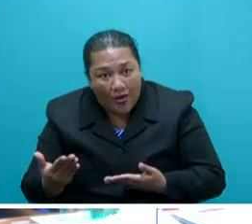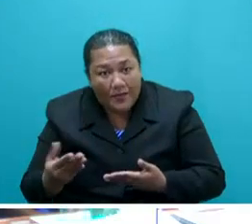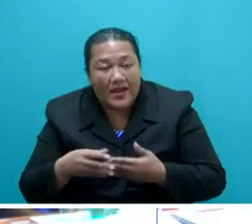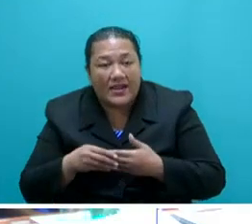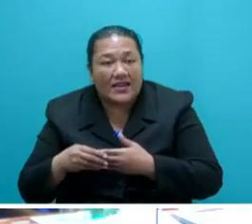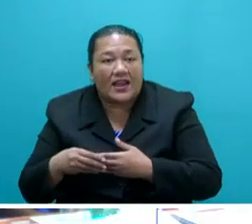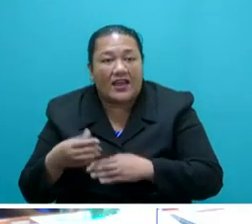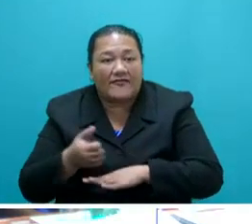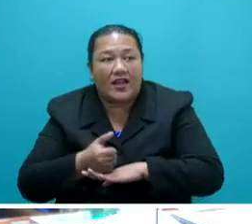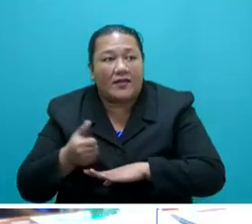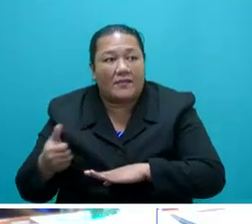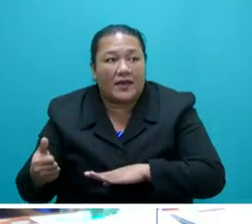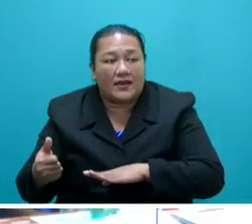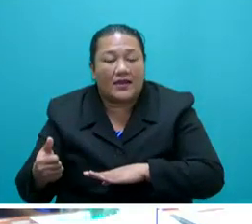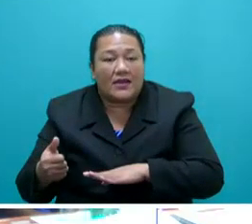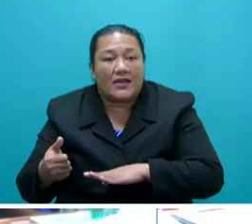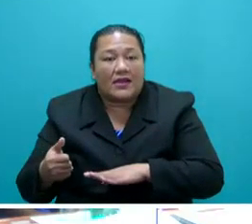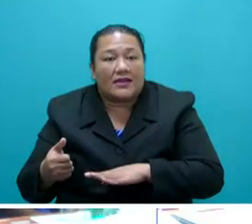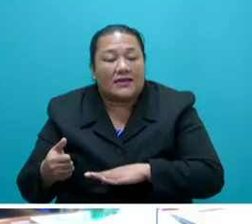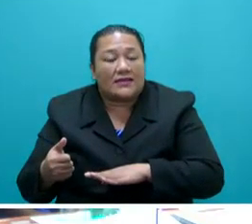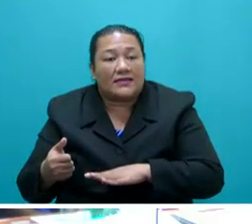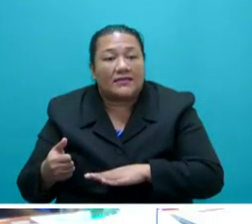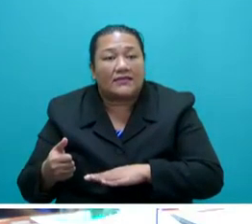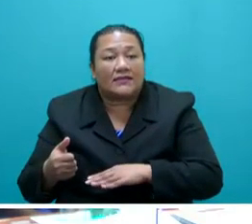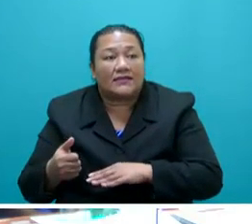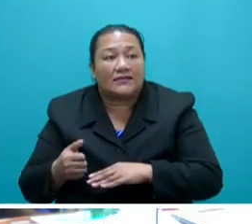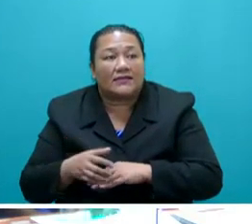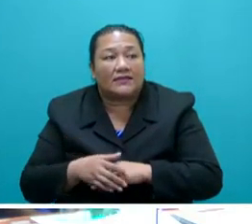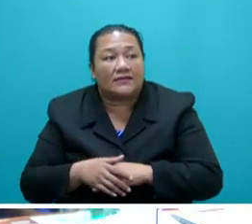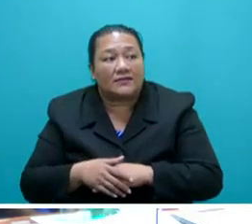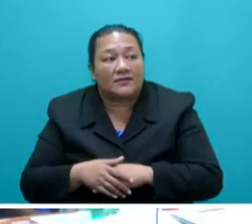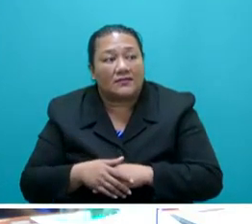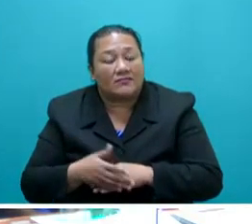of Government in Parliament, you have the floor and a right of reply.